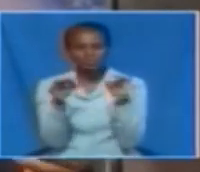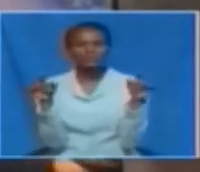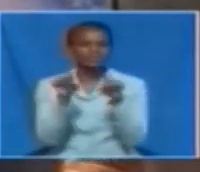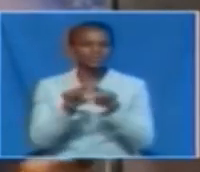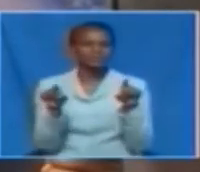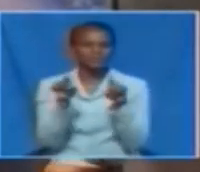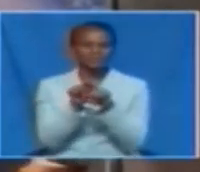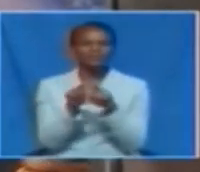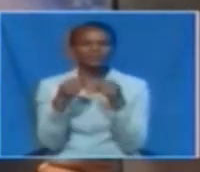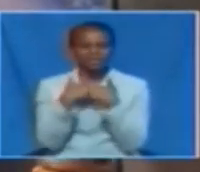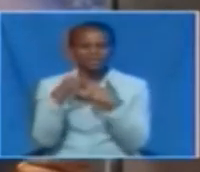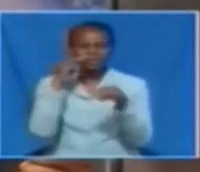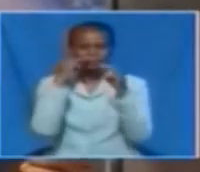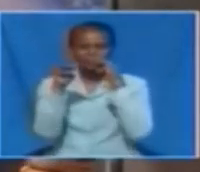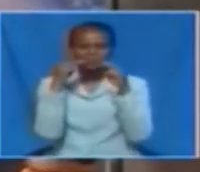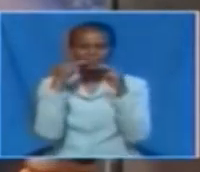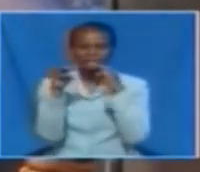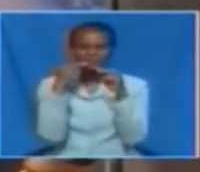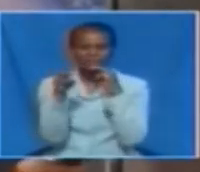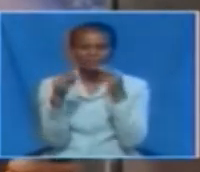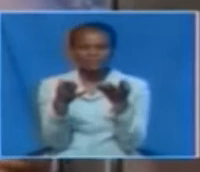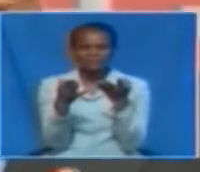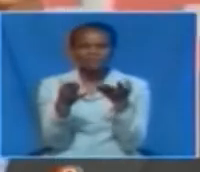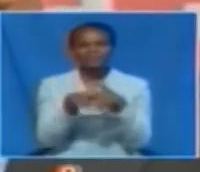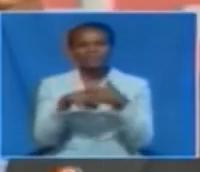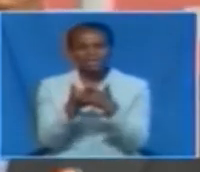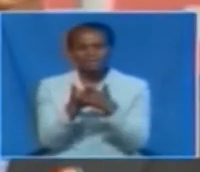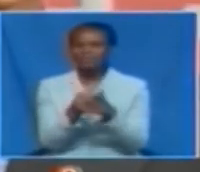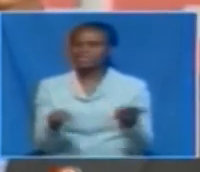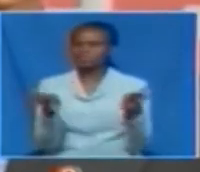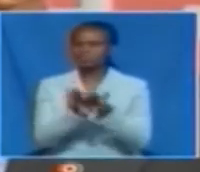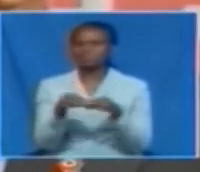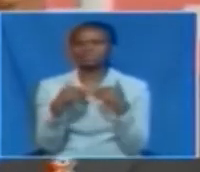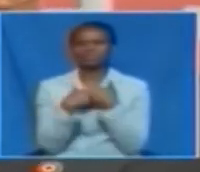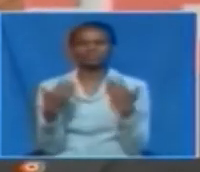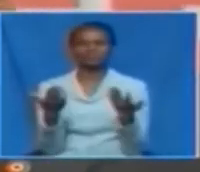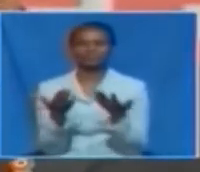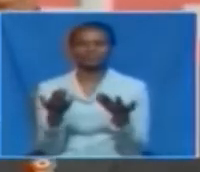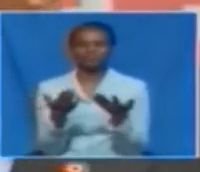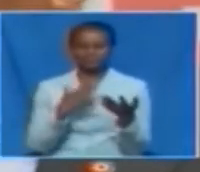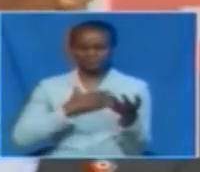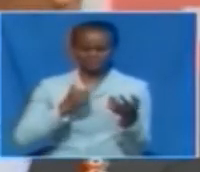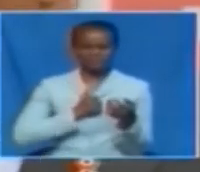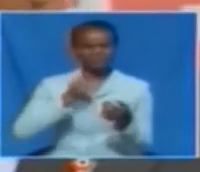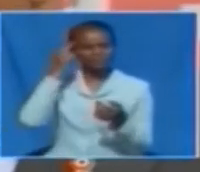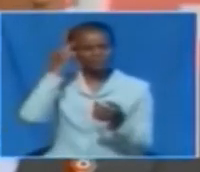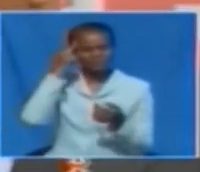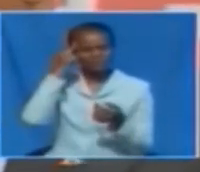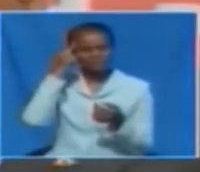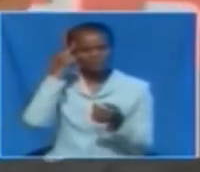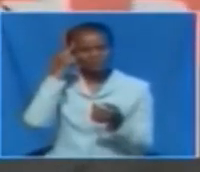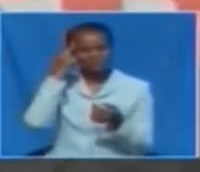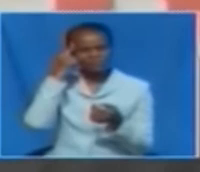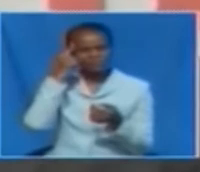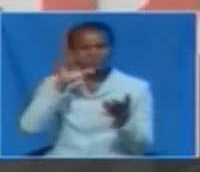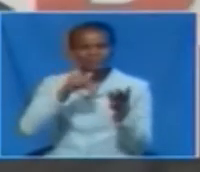had a subtle message which said credibility was more important than money. So I think that the issue